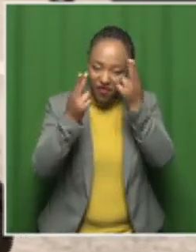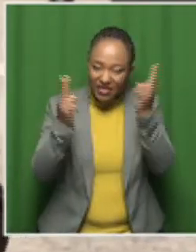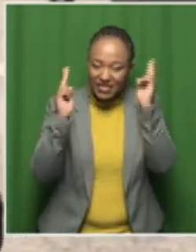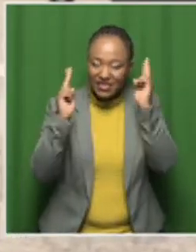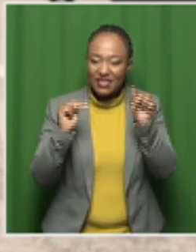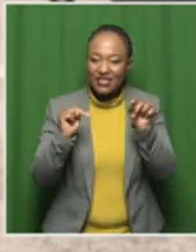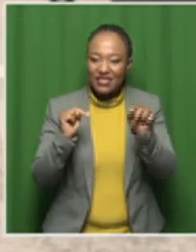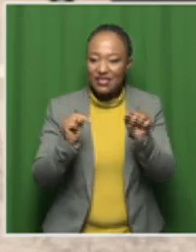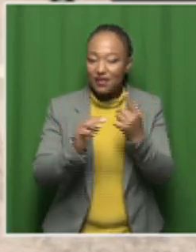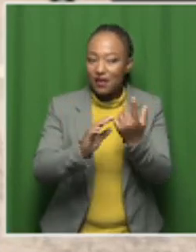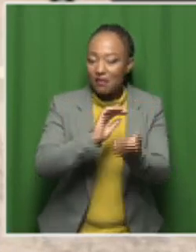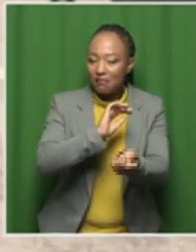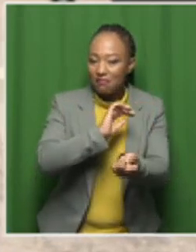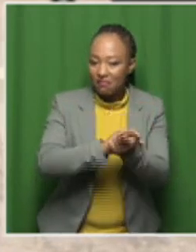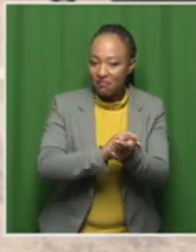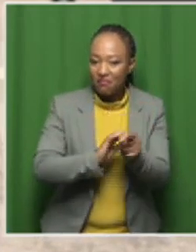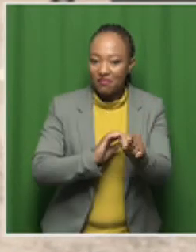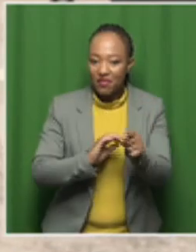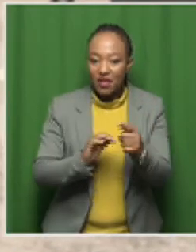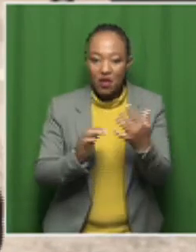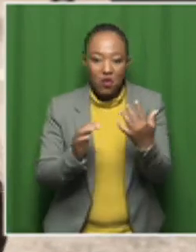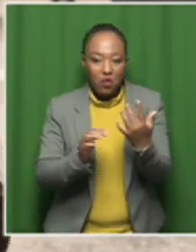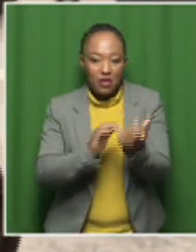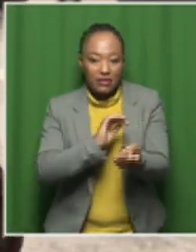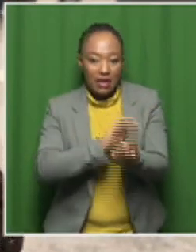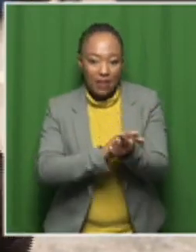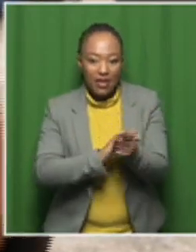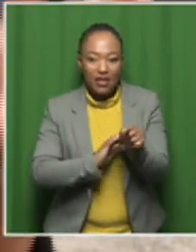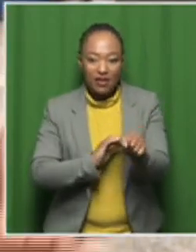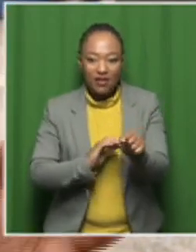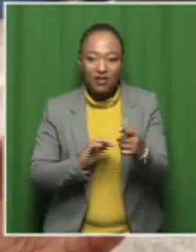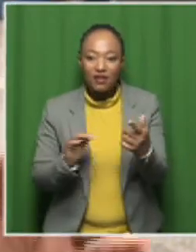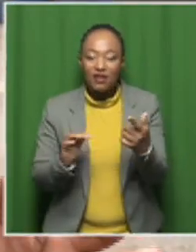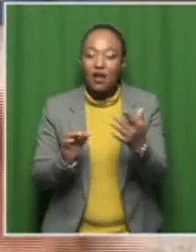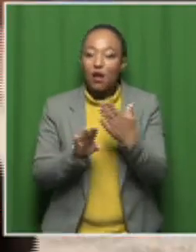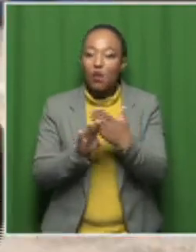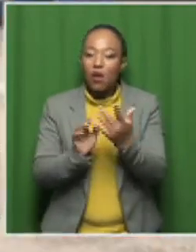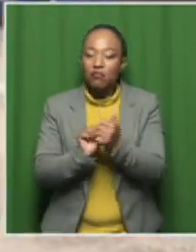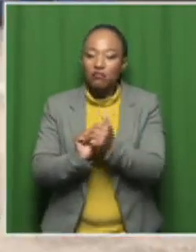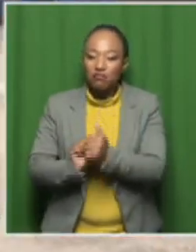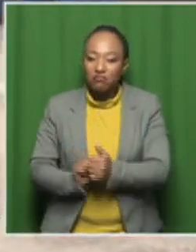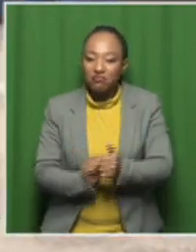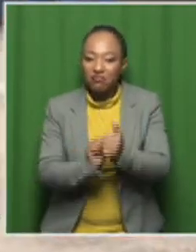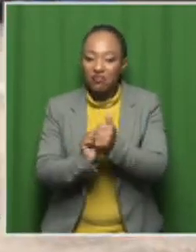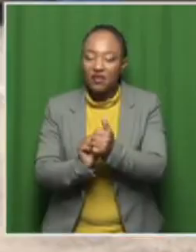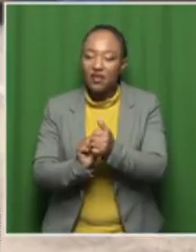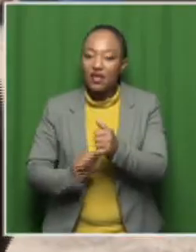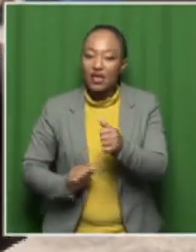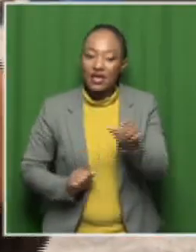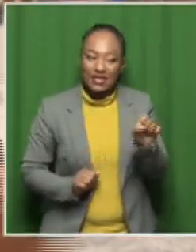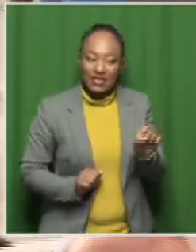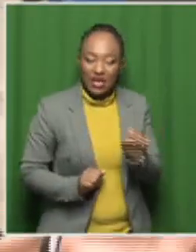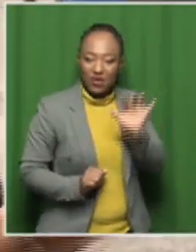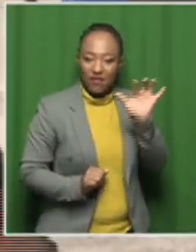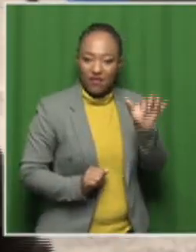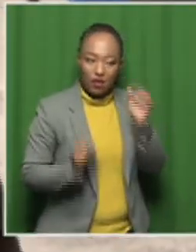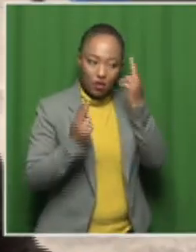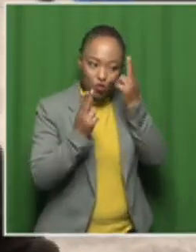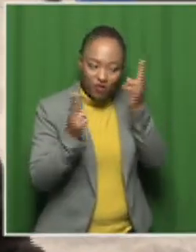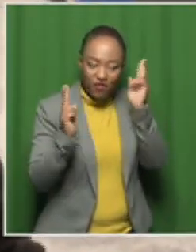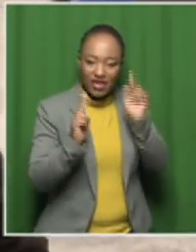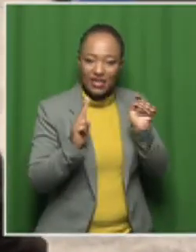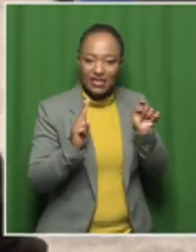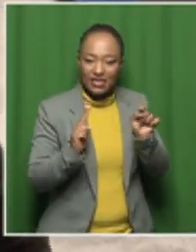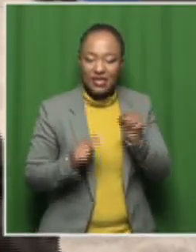out what exactly it is that they are doing. And of course, the collaborations between South African universities and those here